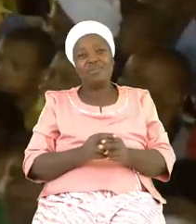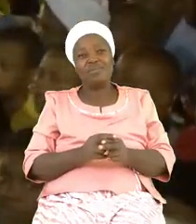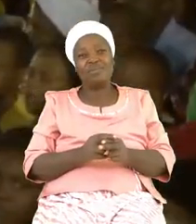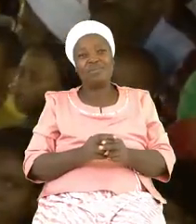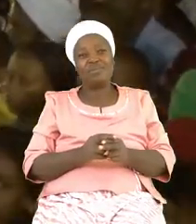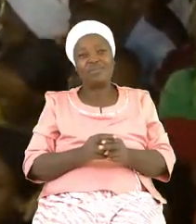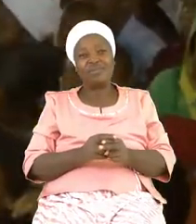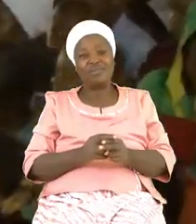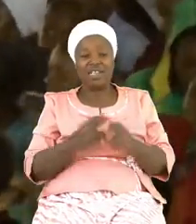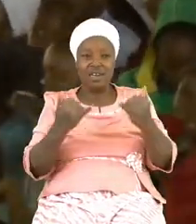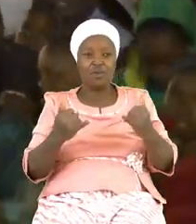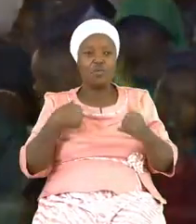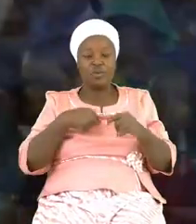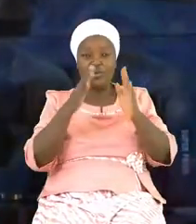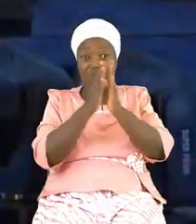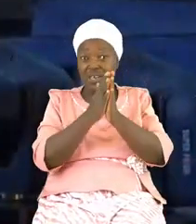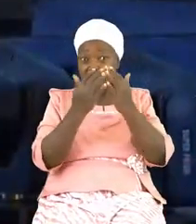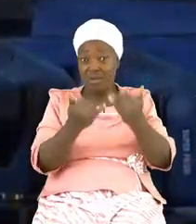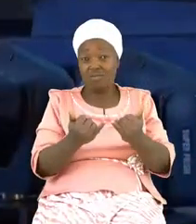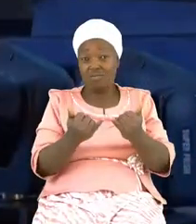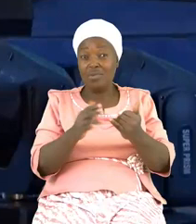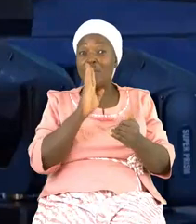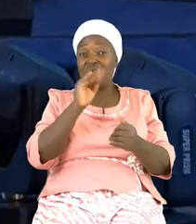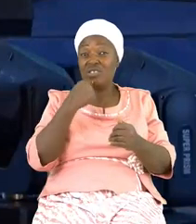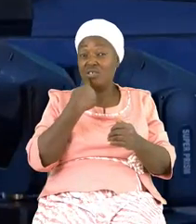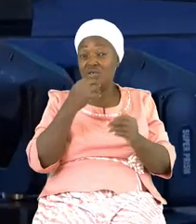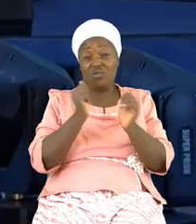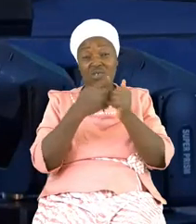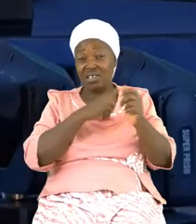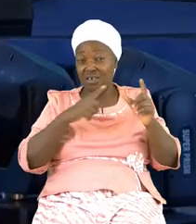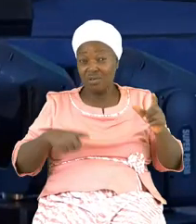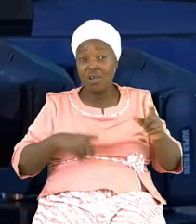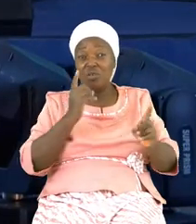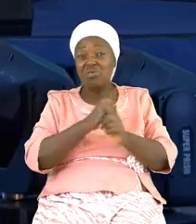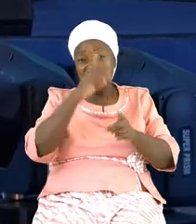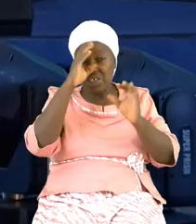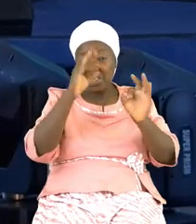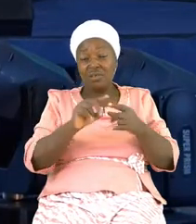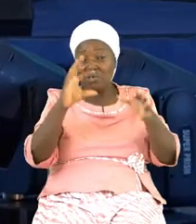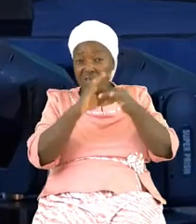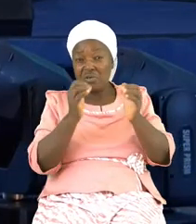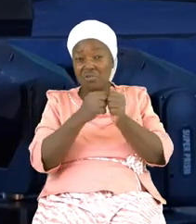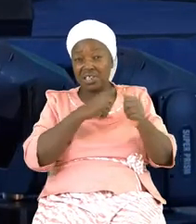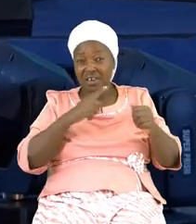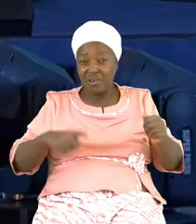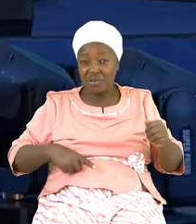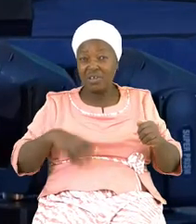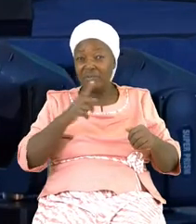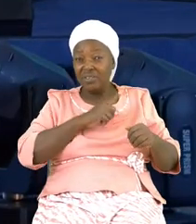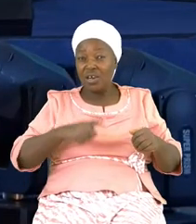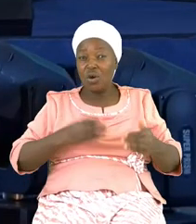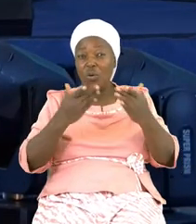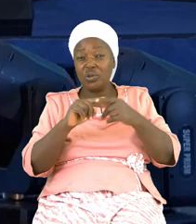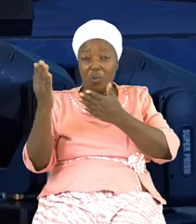Heads bowed and eyes closed. The Lord wants to bring you into a peaceful state